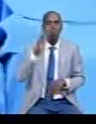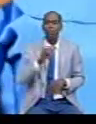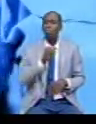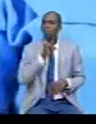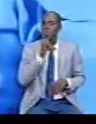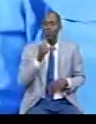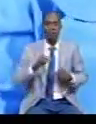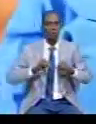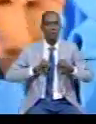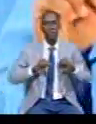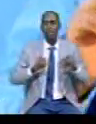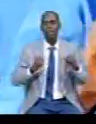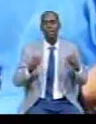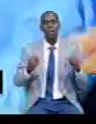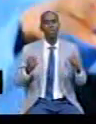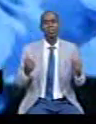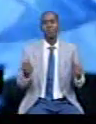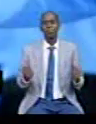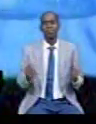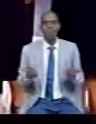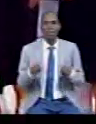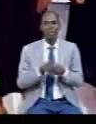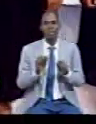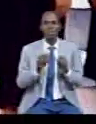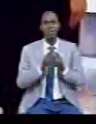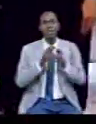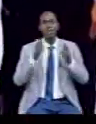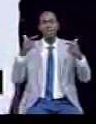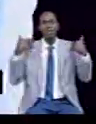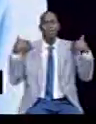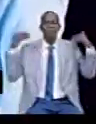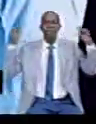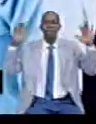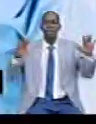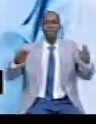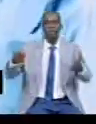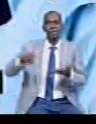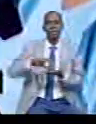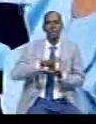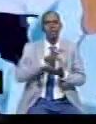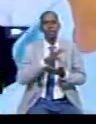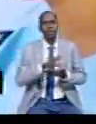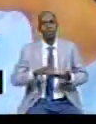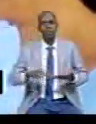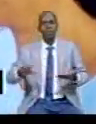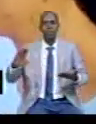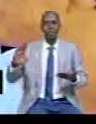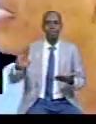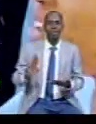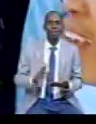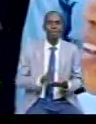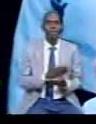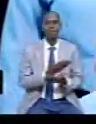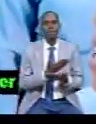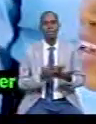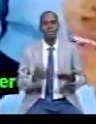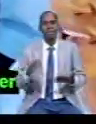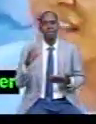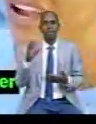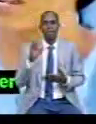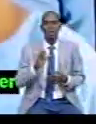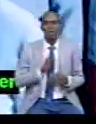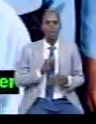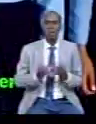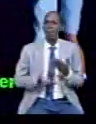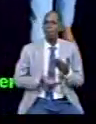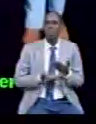will not deny. Like a clear angelic choir sings,